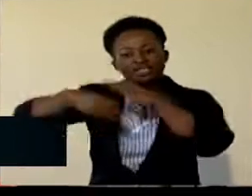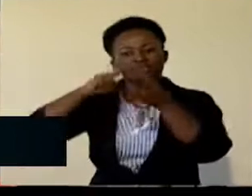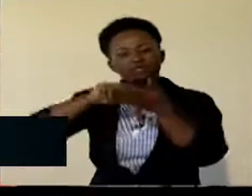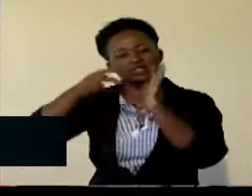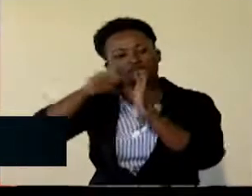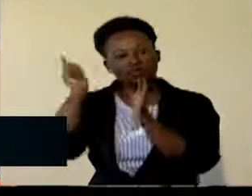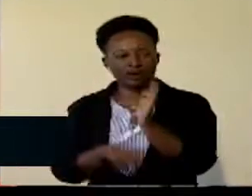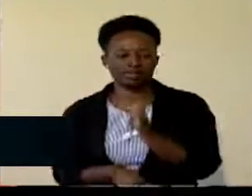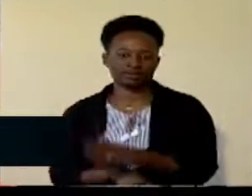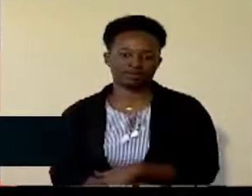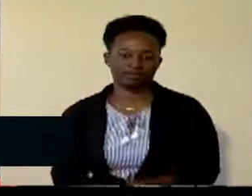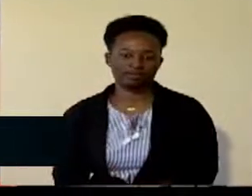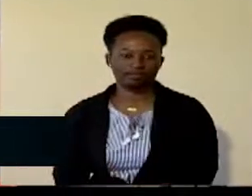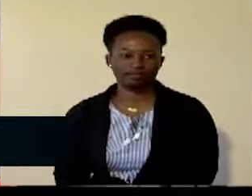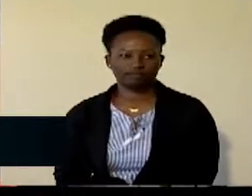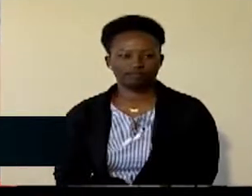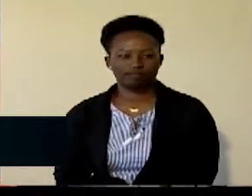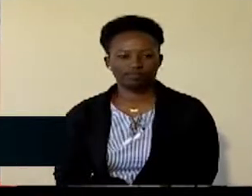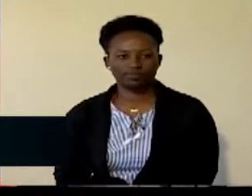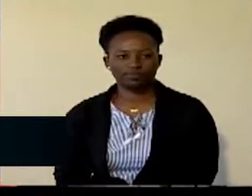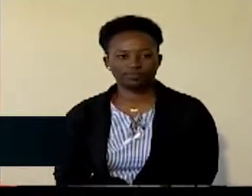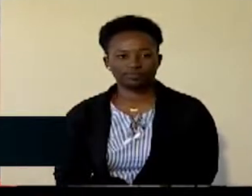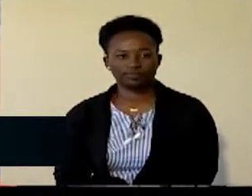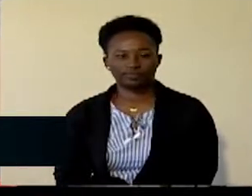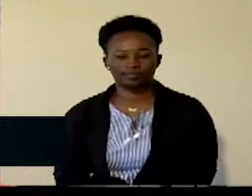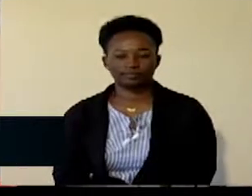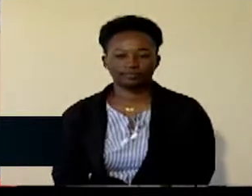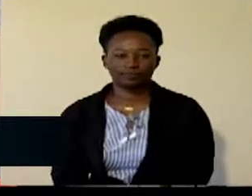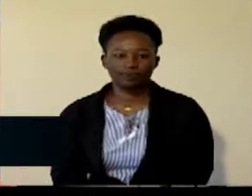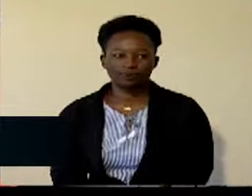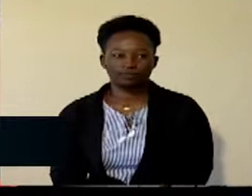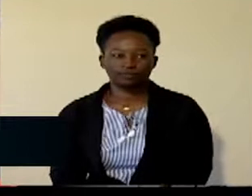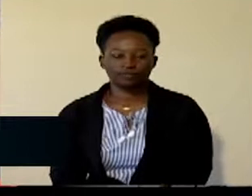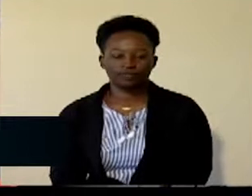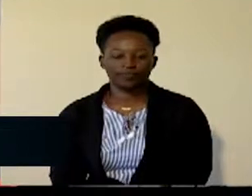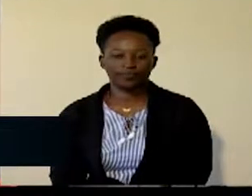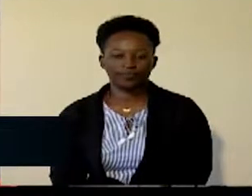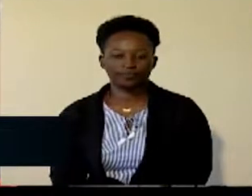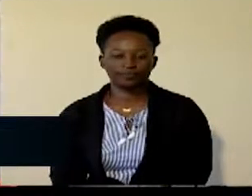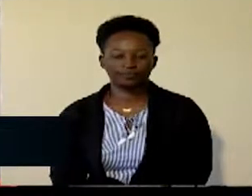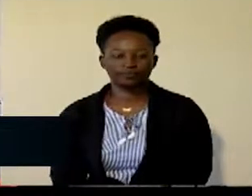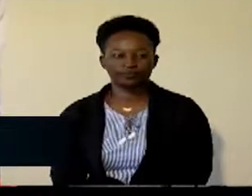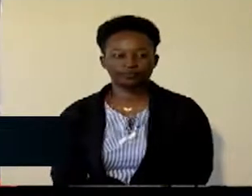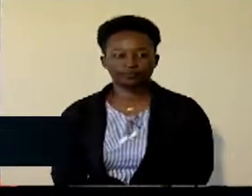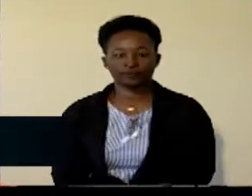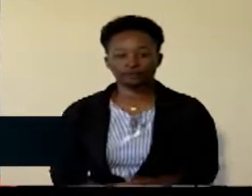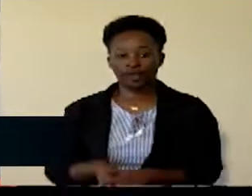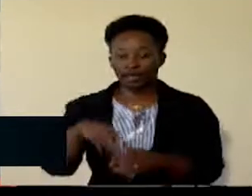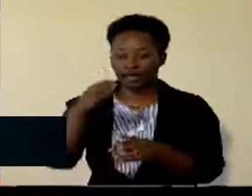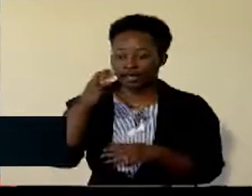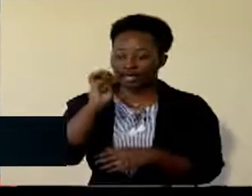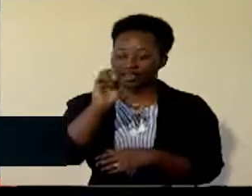promotion industries. What are export promotion industries? Now, export